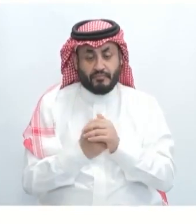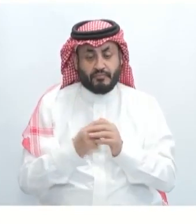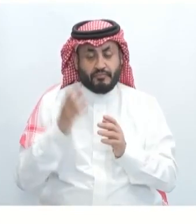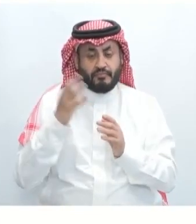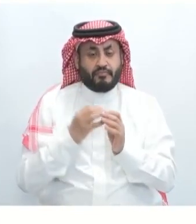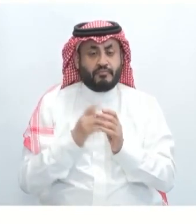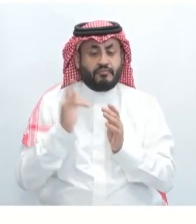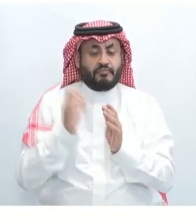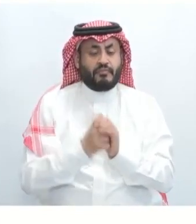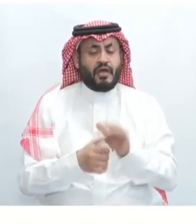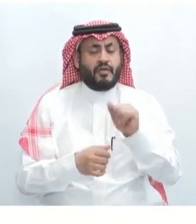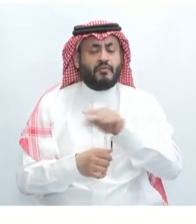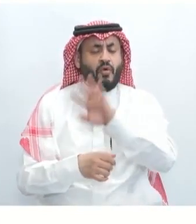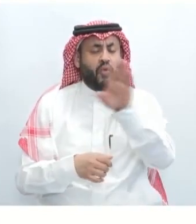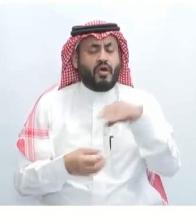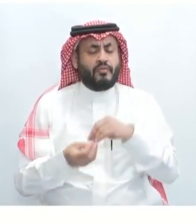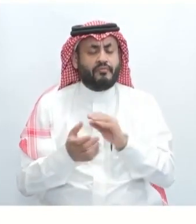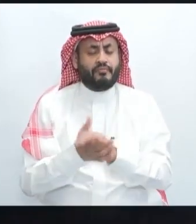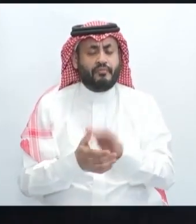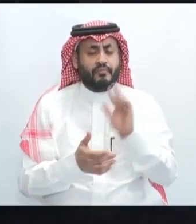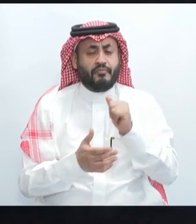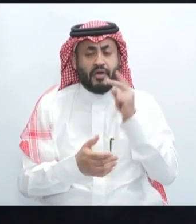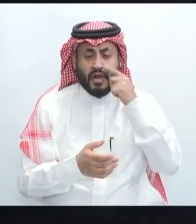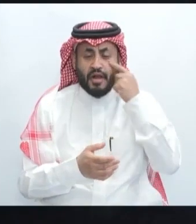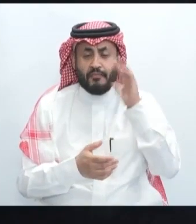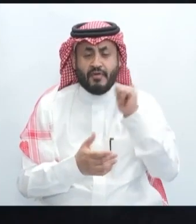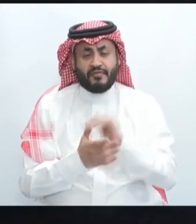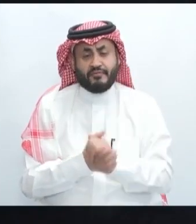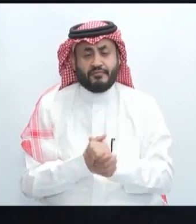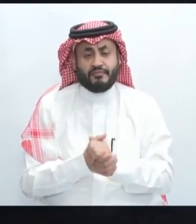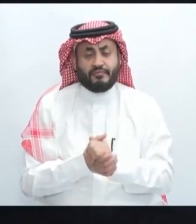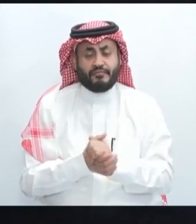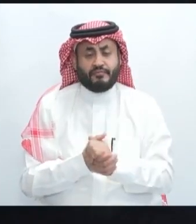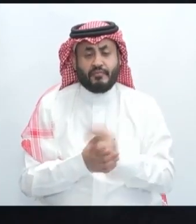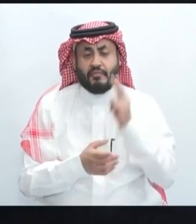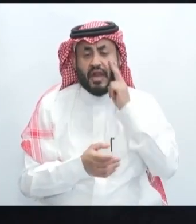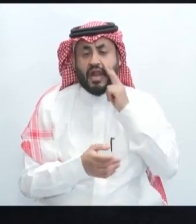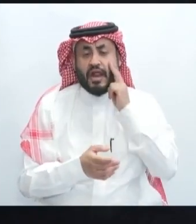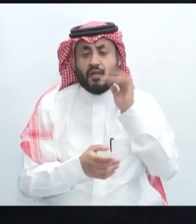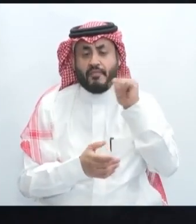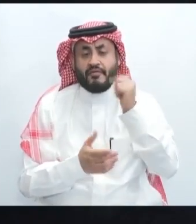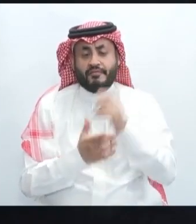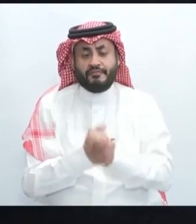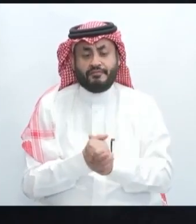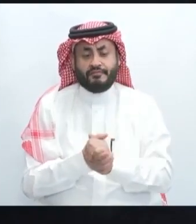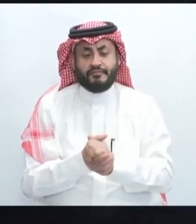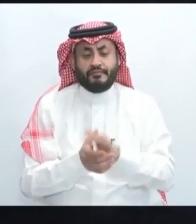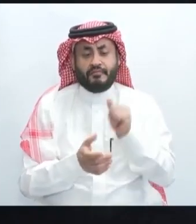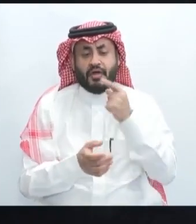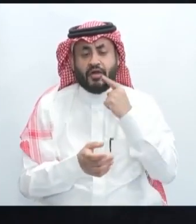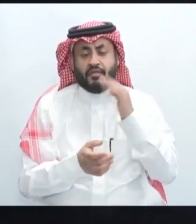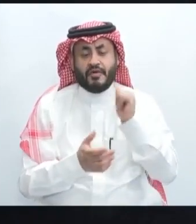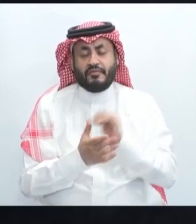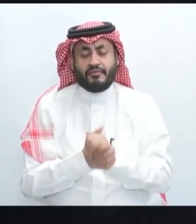not purple. It's not pink. So, it's not purple. It's not pink. It's not